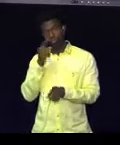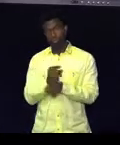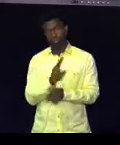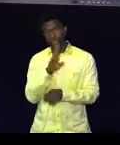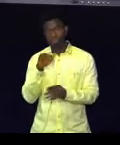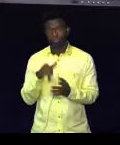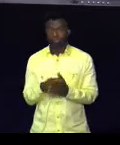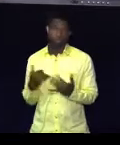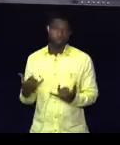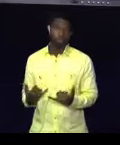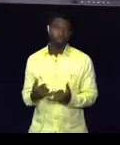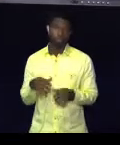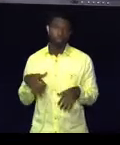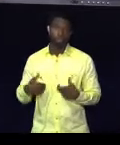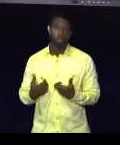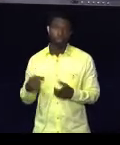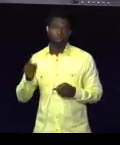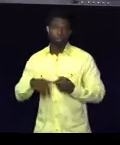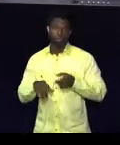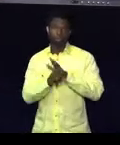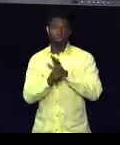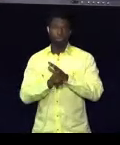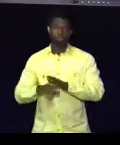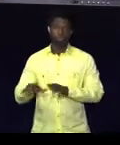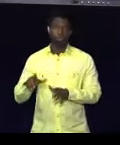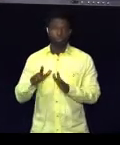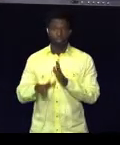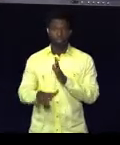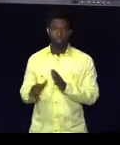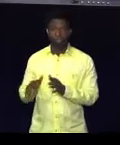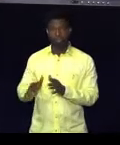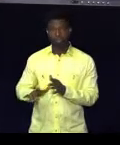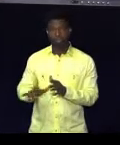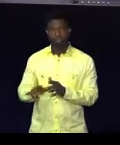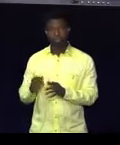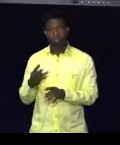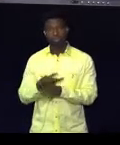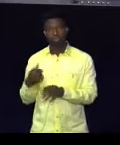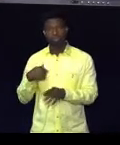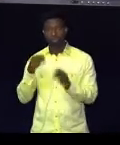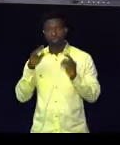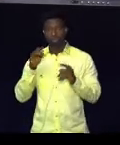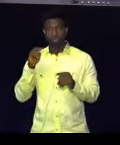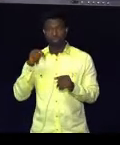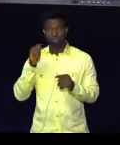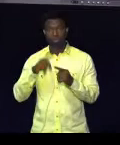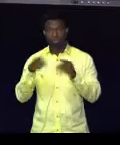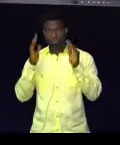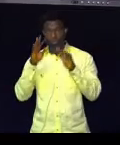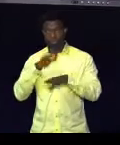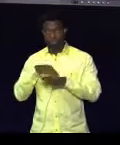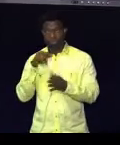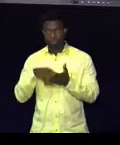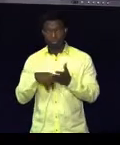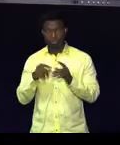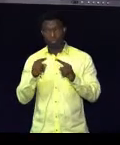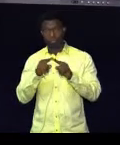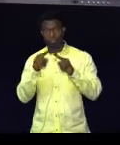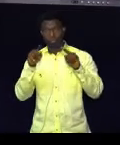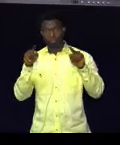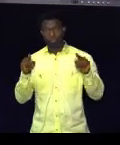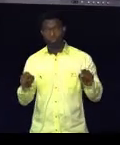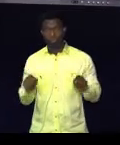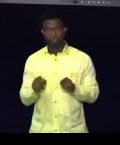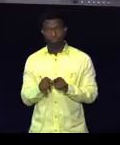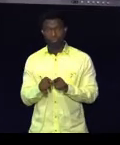So how do we identify the least common multiple? Well, we need to focus on this box, these